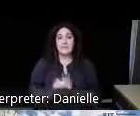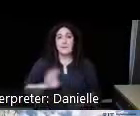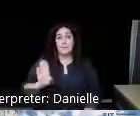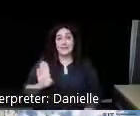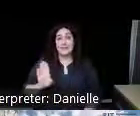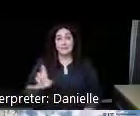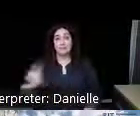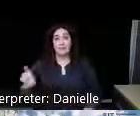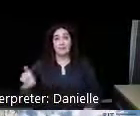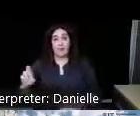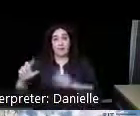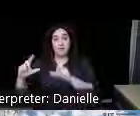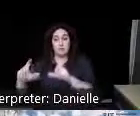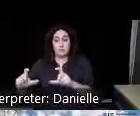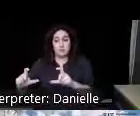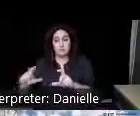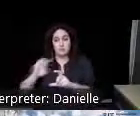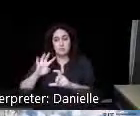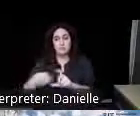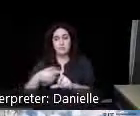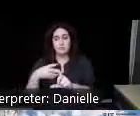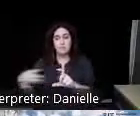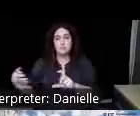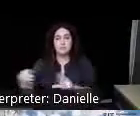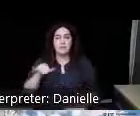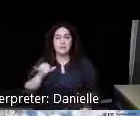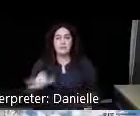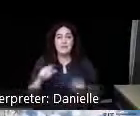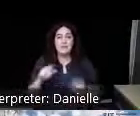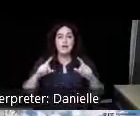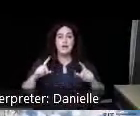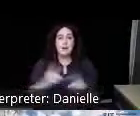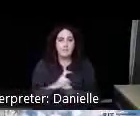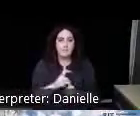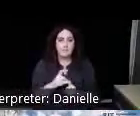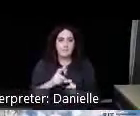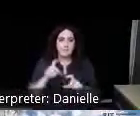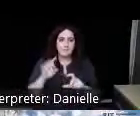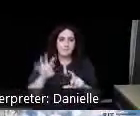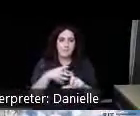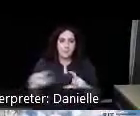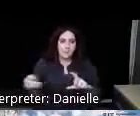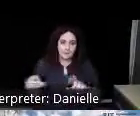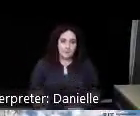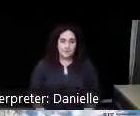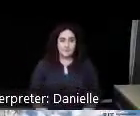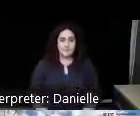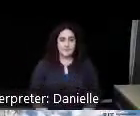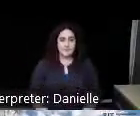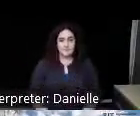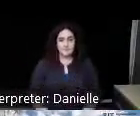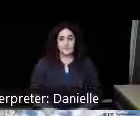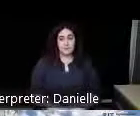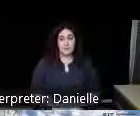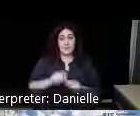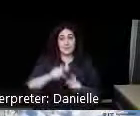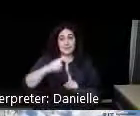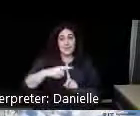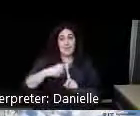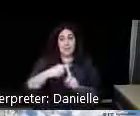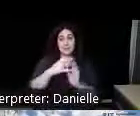another example of what we call complex tables. Because it's no longer just a table with text. This